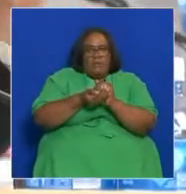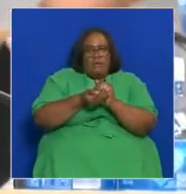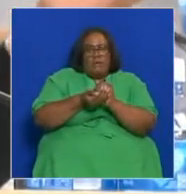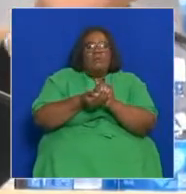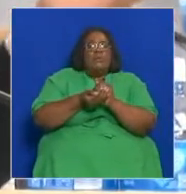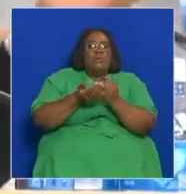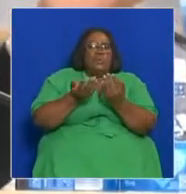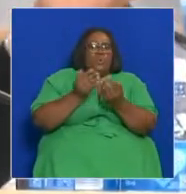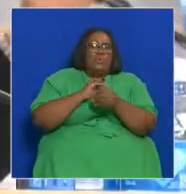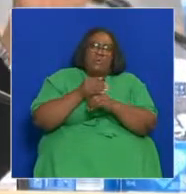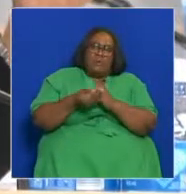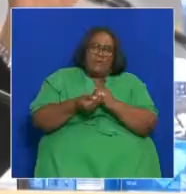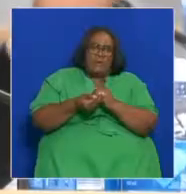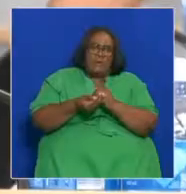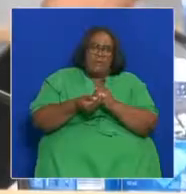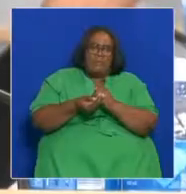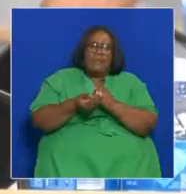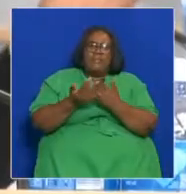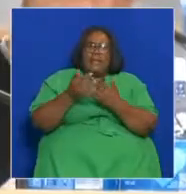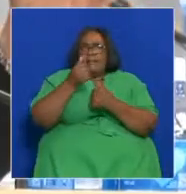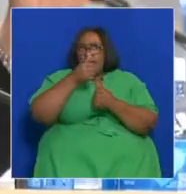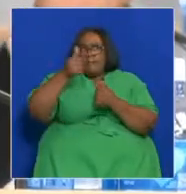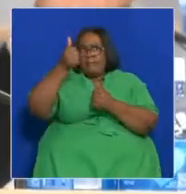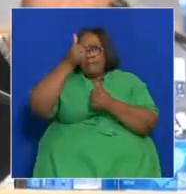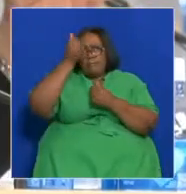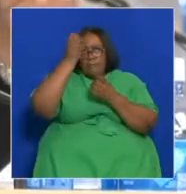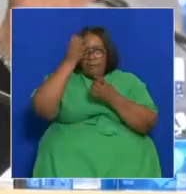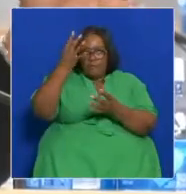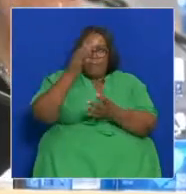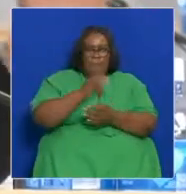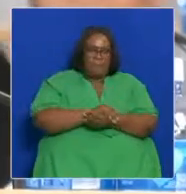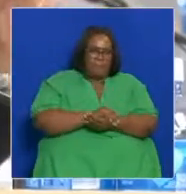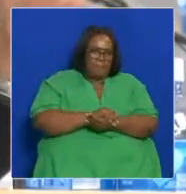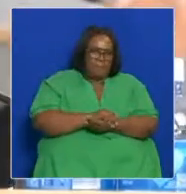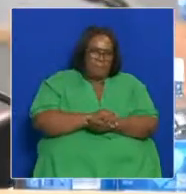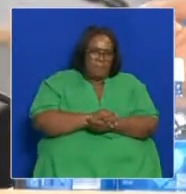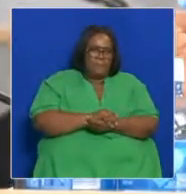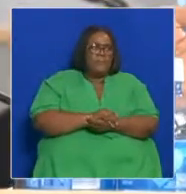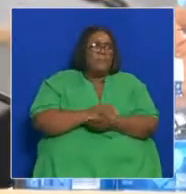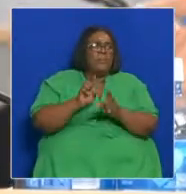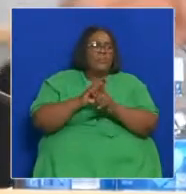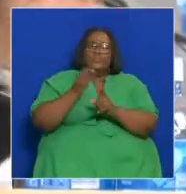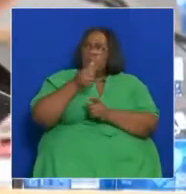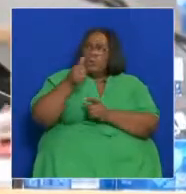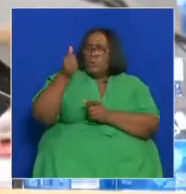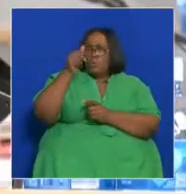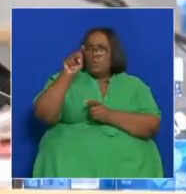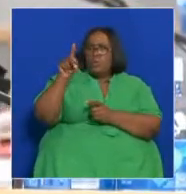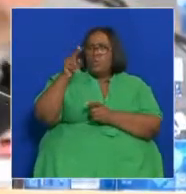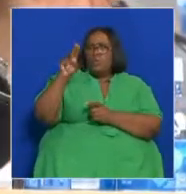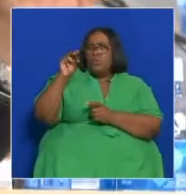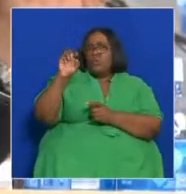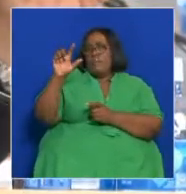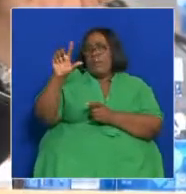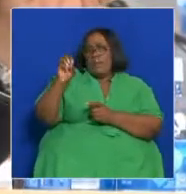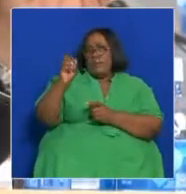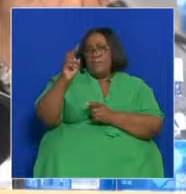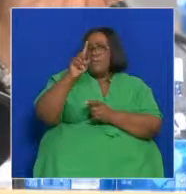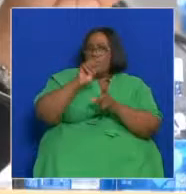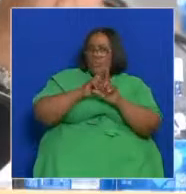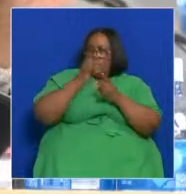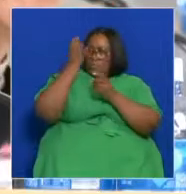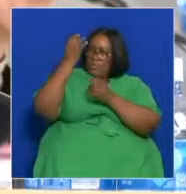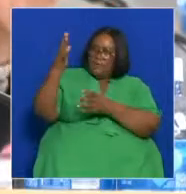goes to even his superior, even General Kumalo, even though General Kumalo was not his superior at the time. But the cover-up goes